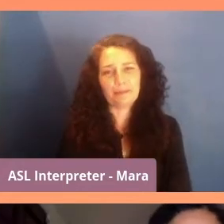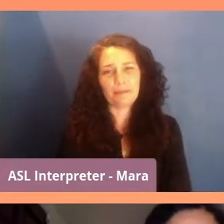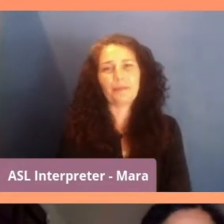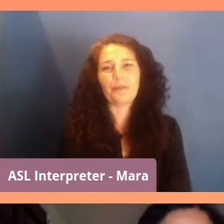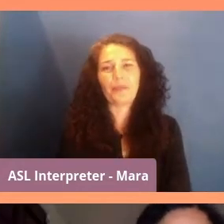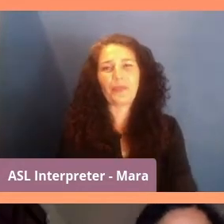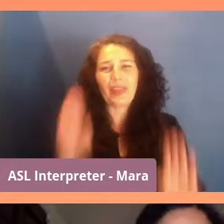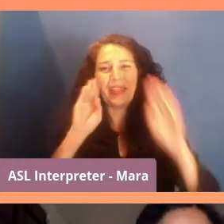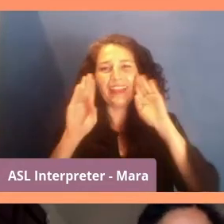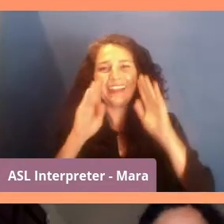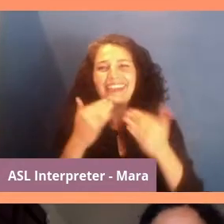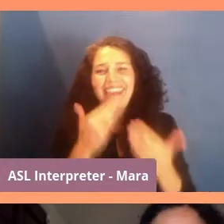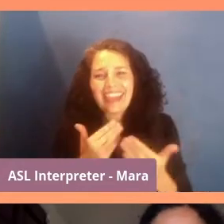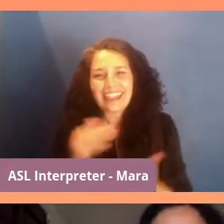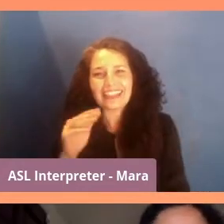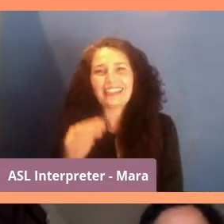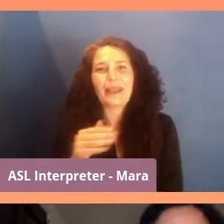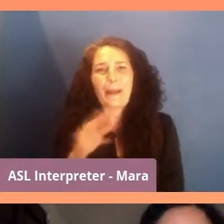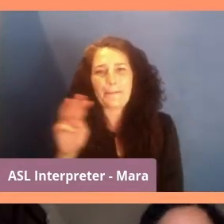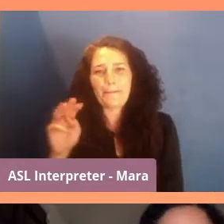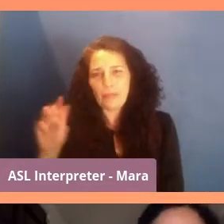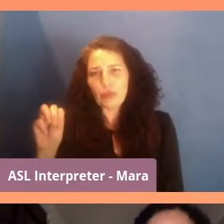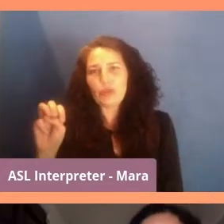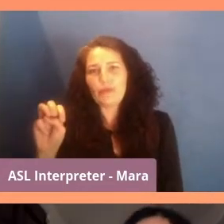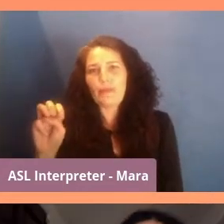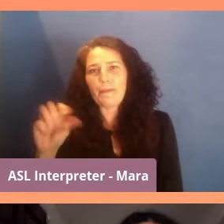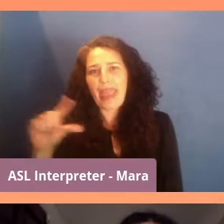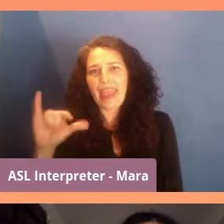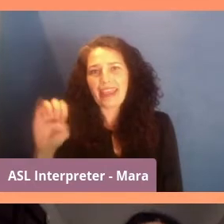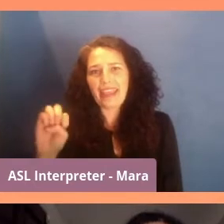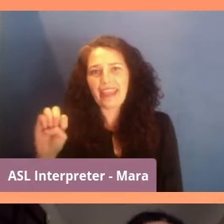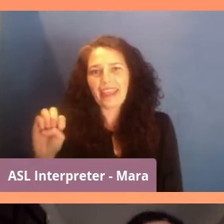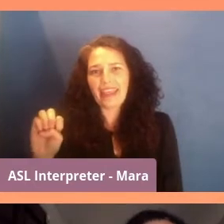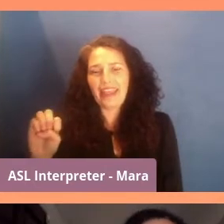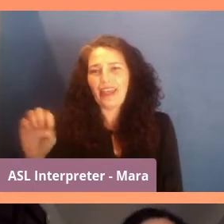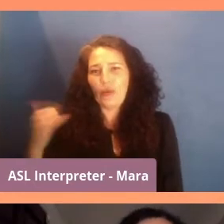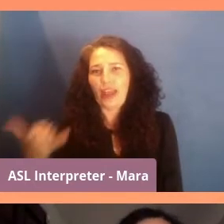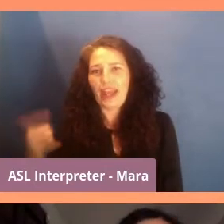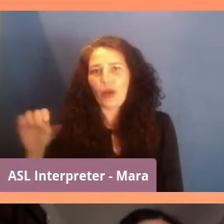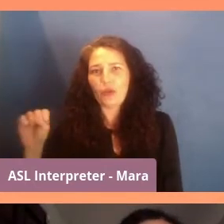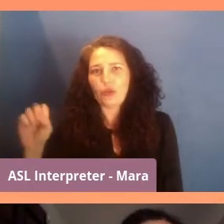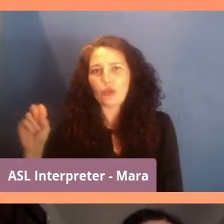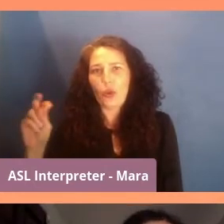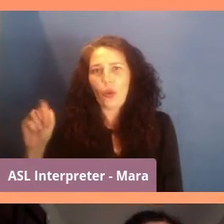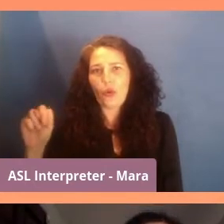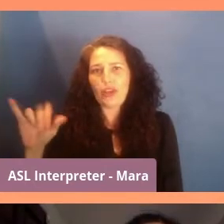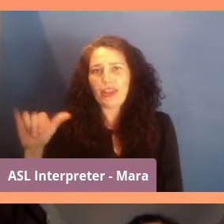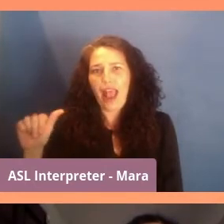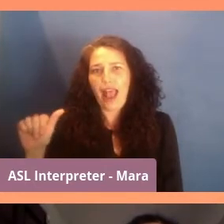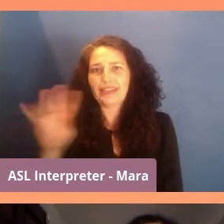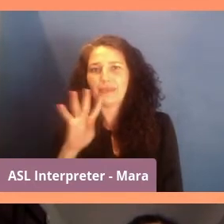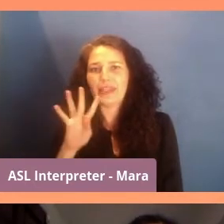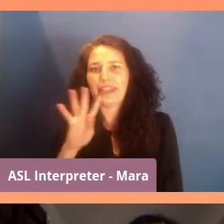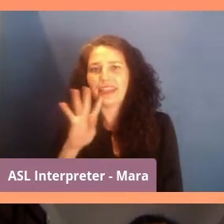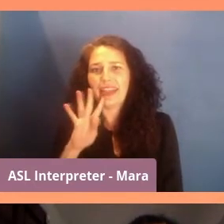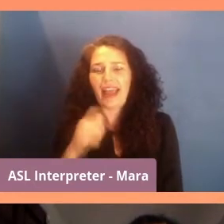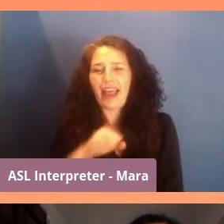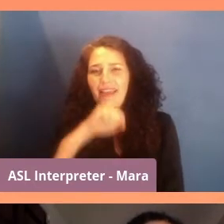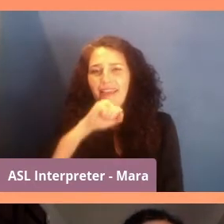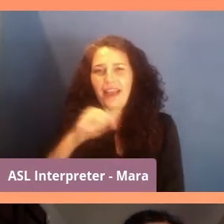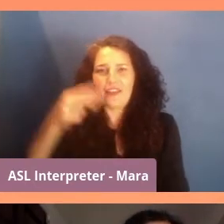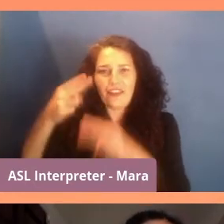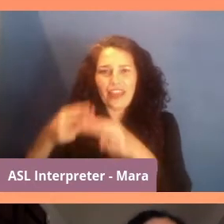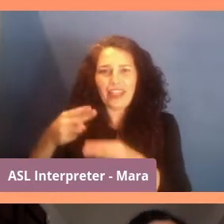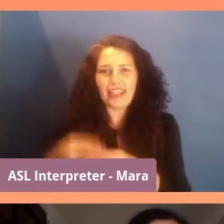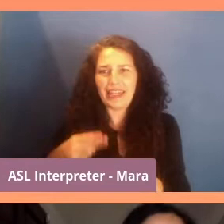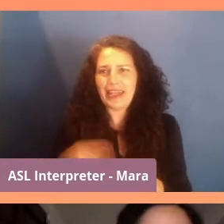Thanks, Maggie. I love those names. I think we're like the Don't Start None, Won't Be None group. I'm